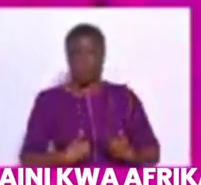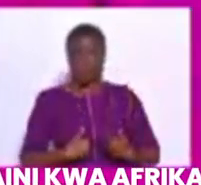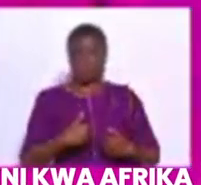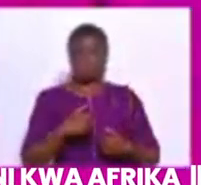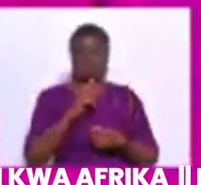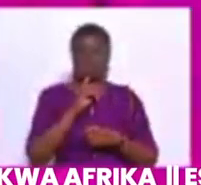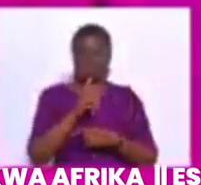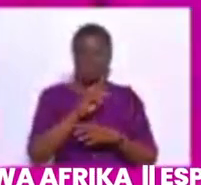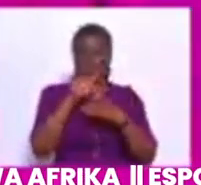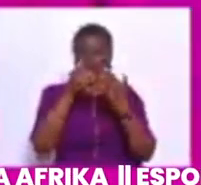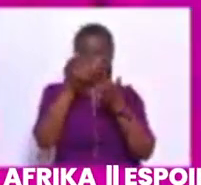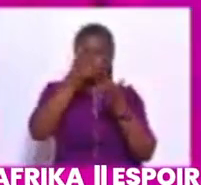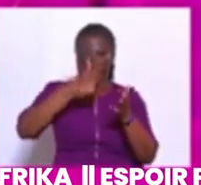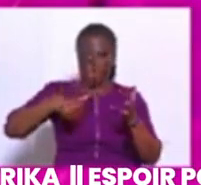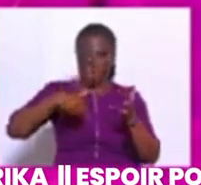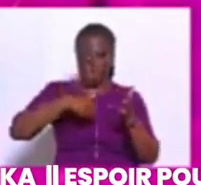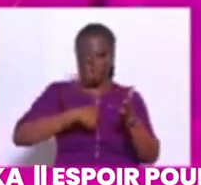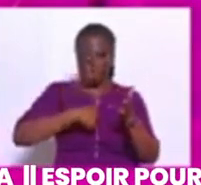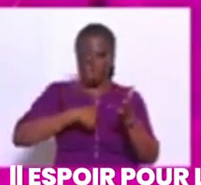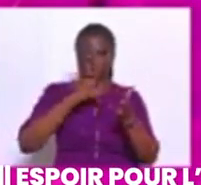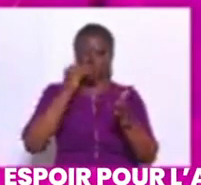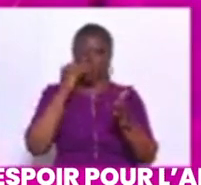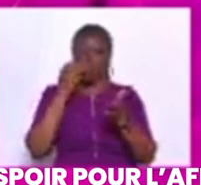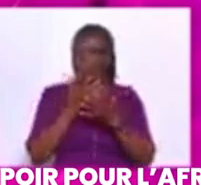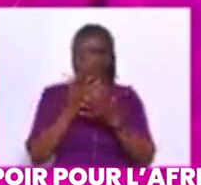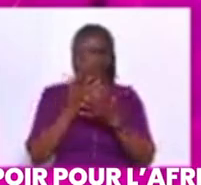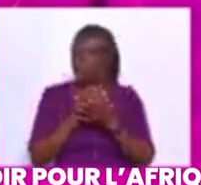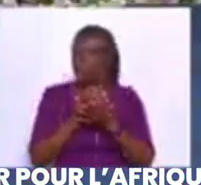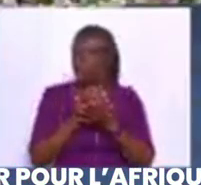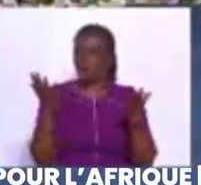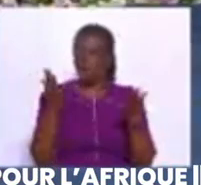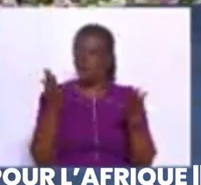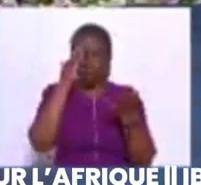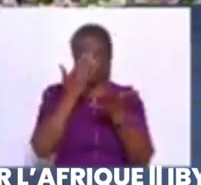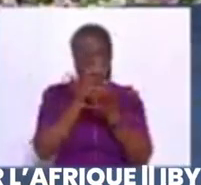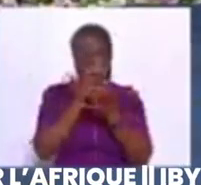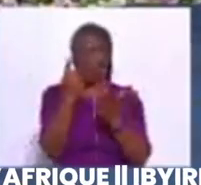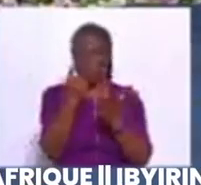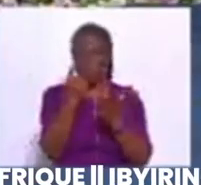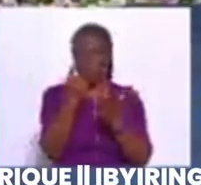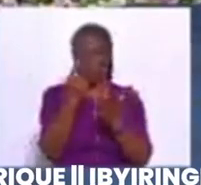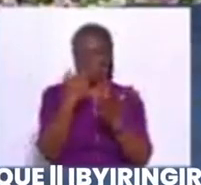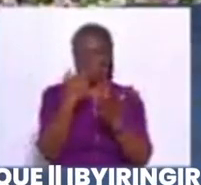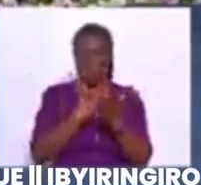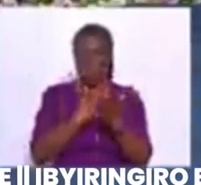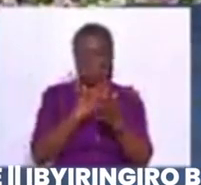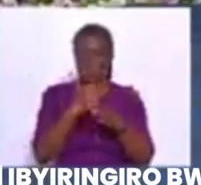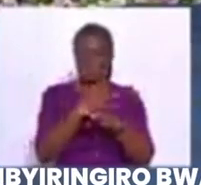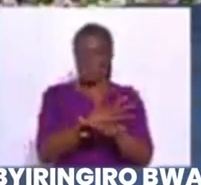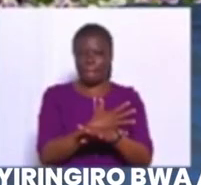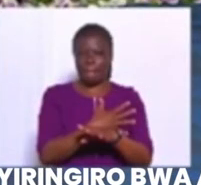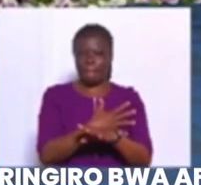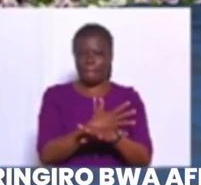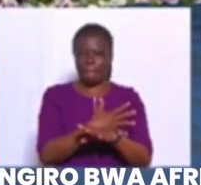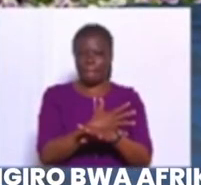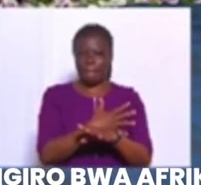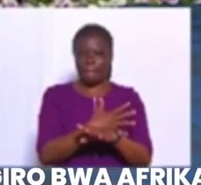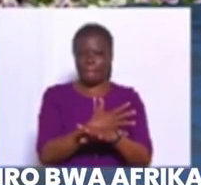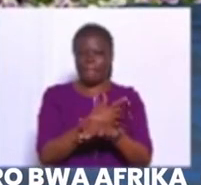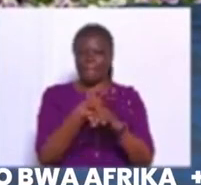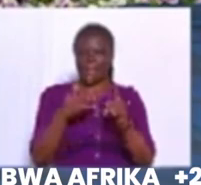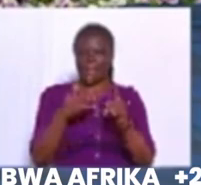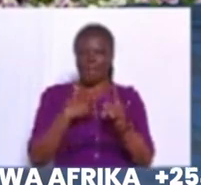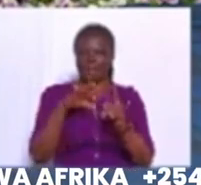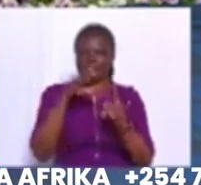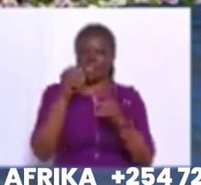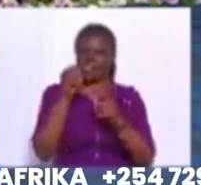of us, you at home, wherever you may be, you know somebody who's had cancer. But I want to take